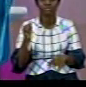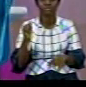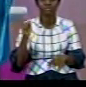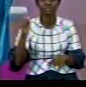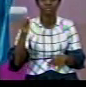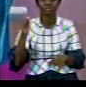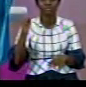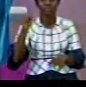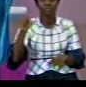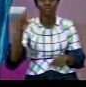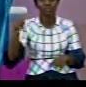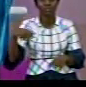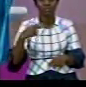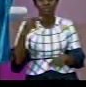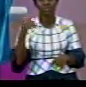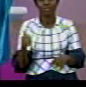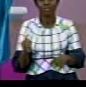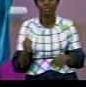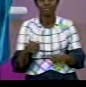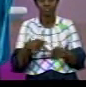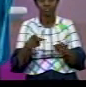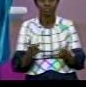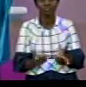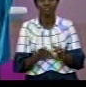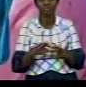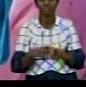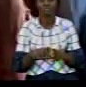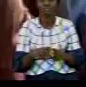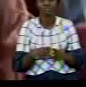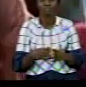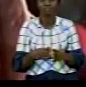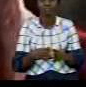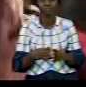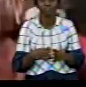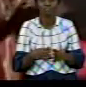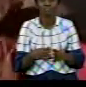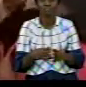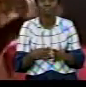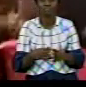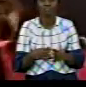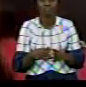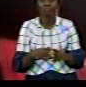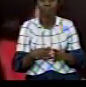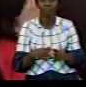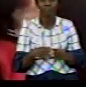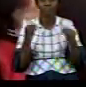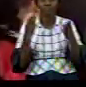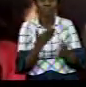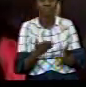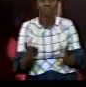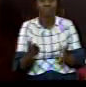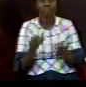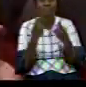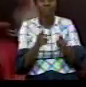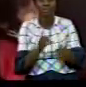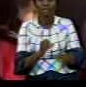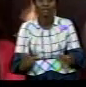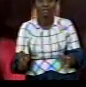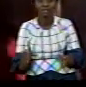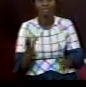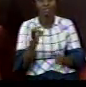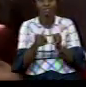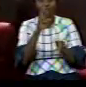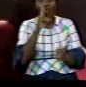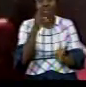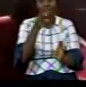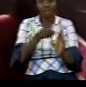where yeah yeah i said police gallow there are a lot of things happening here we are so grateful to god if you are joining